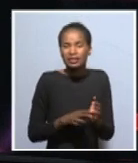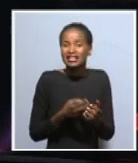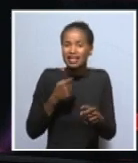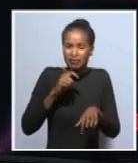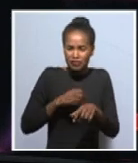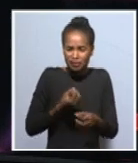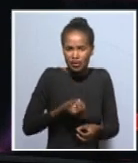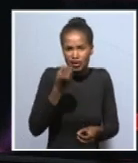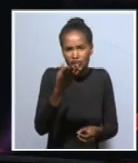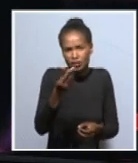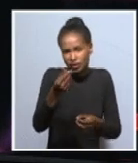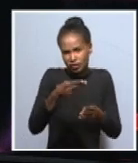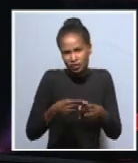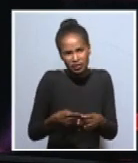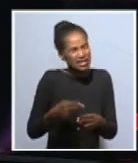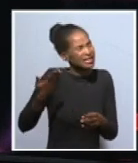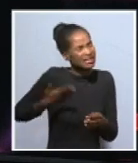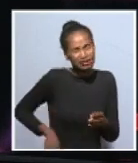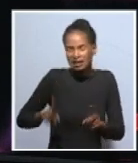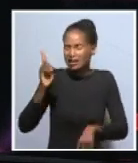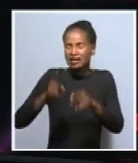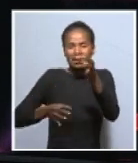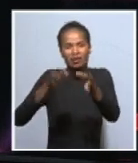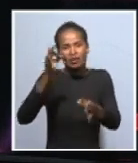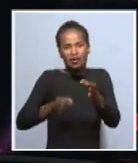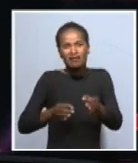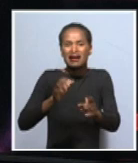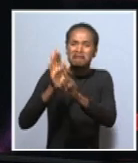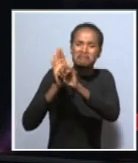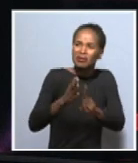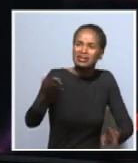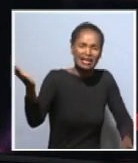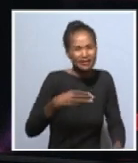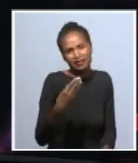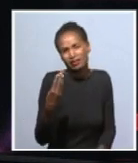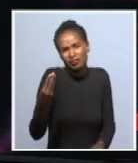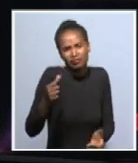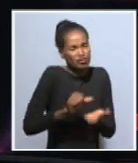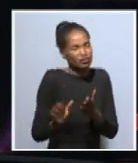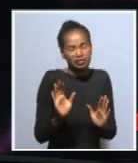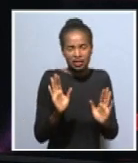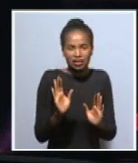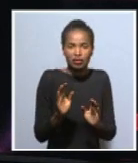intention to one day end up in court, or to one day end up at an